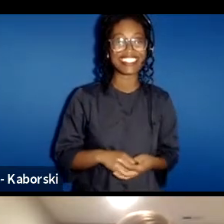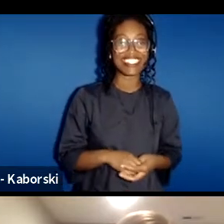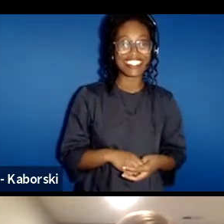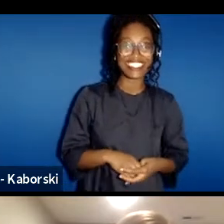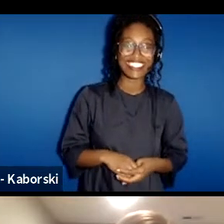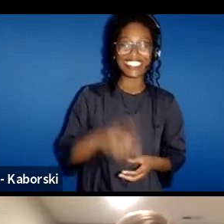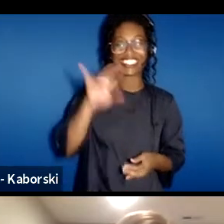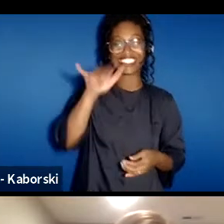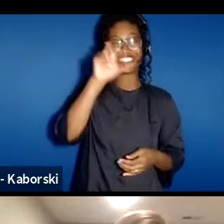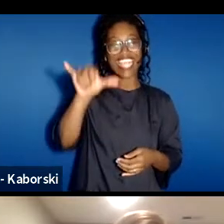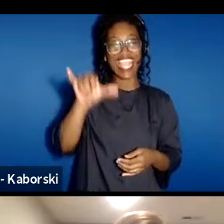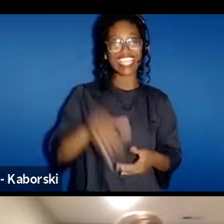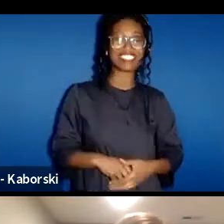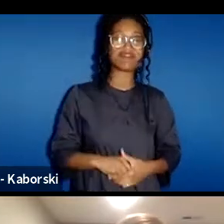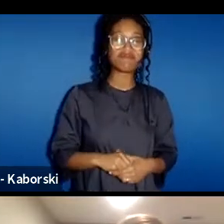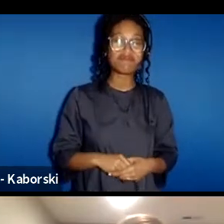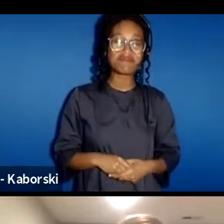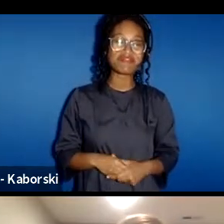Jay?